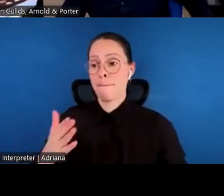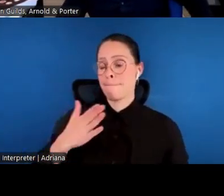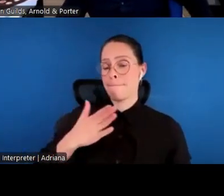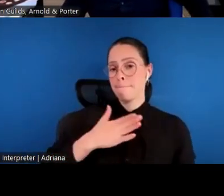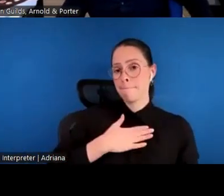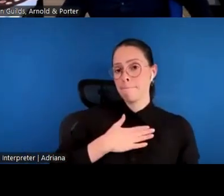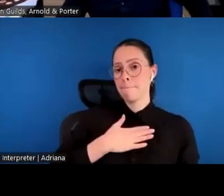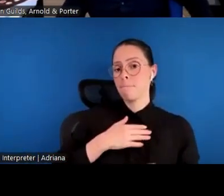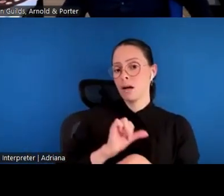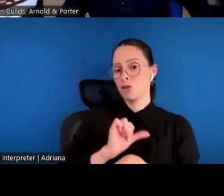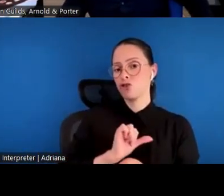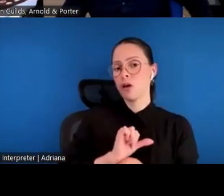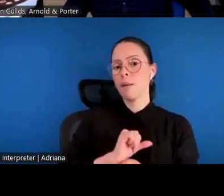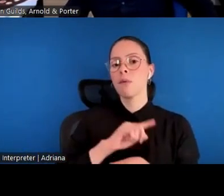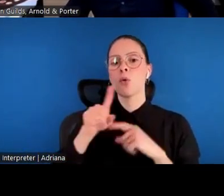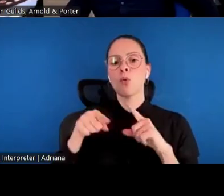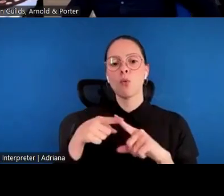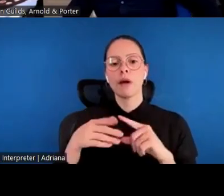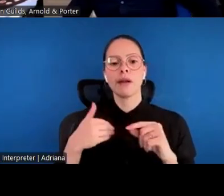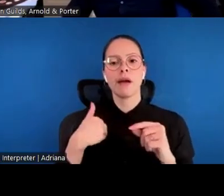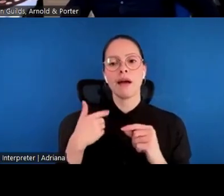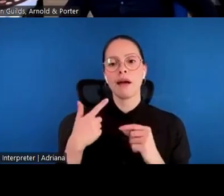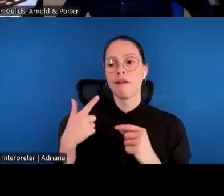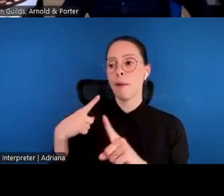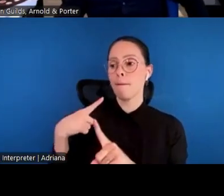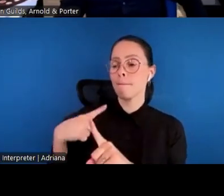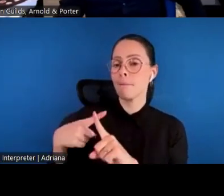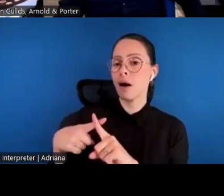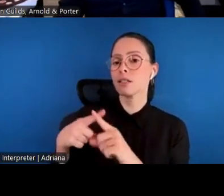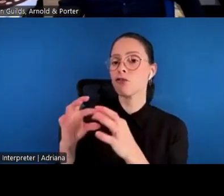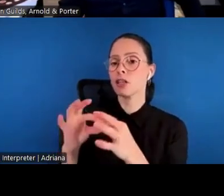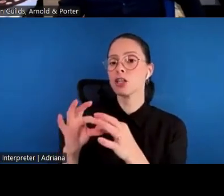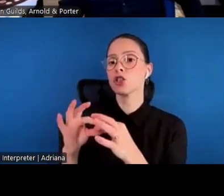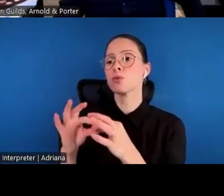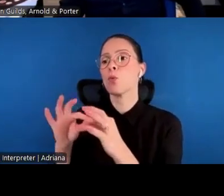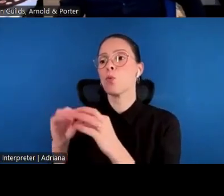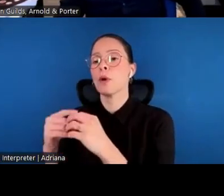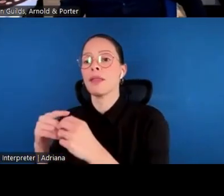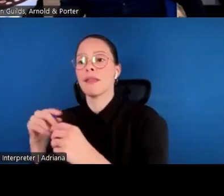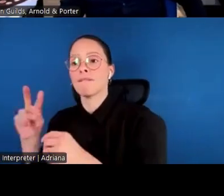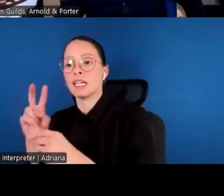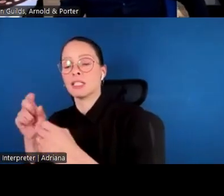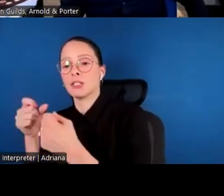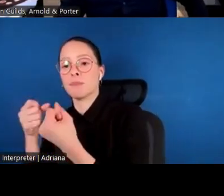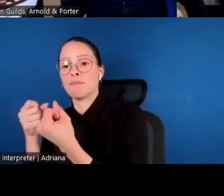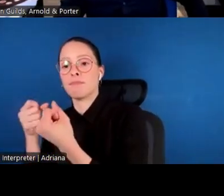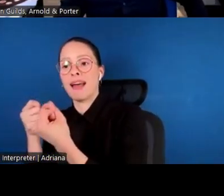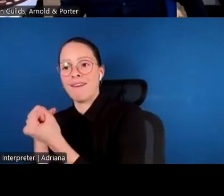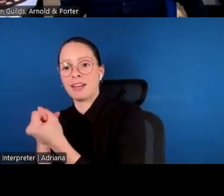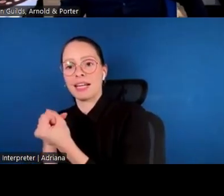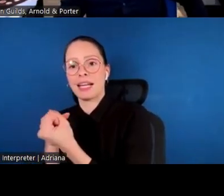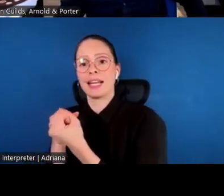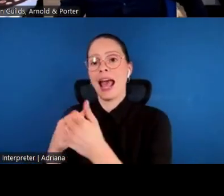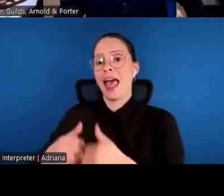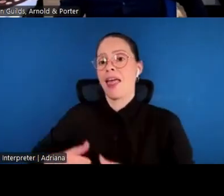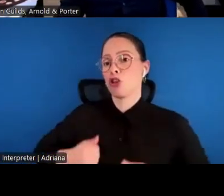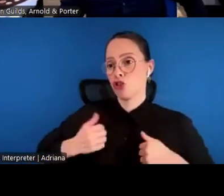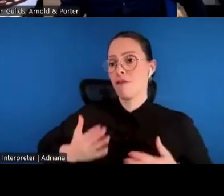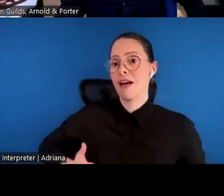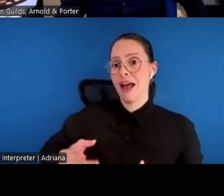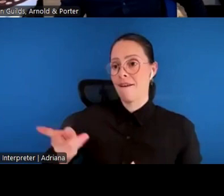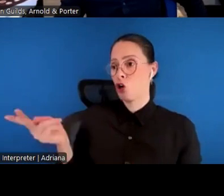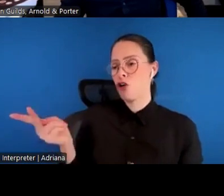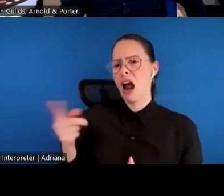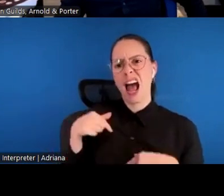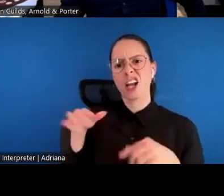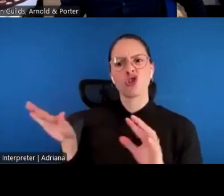is when there is a positive relationship between a victim advocate and a survivor who is my client, I encourage that to happen and try